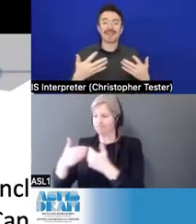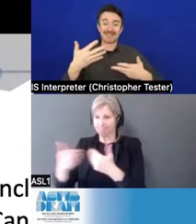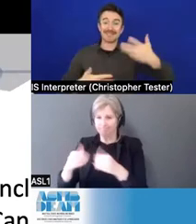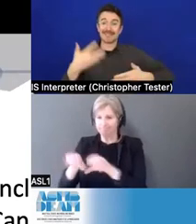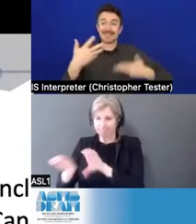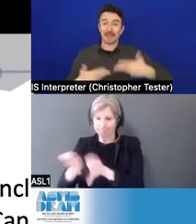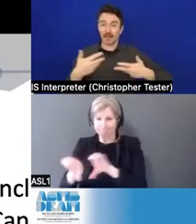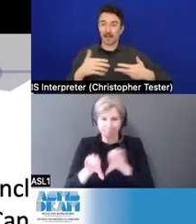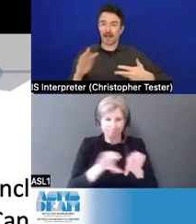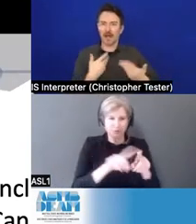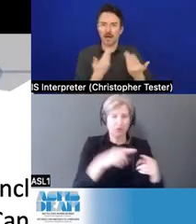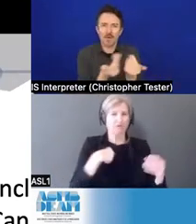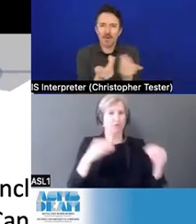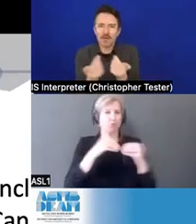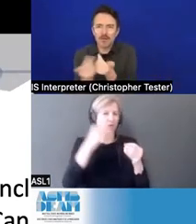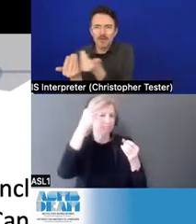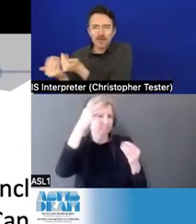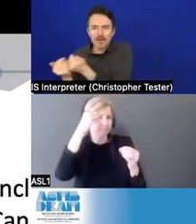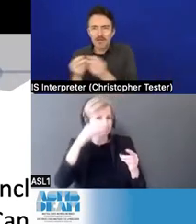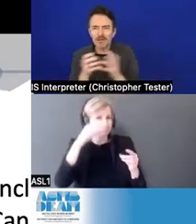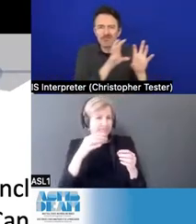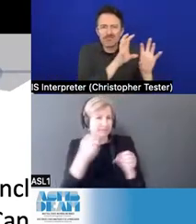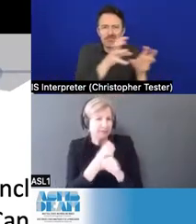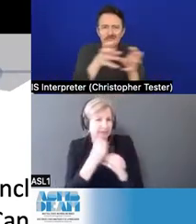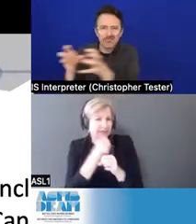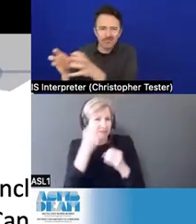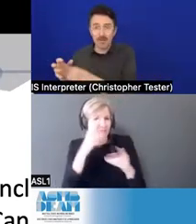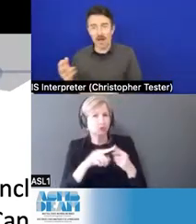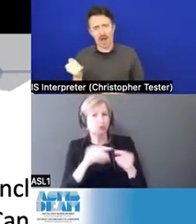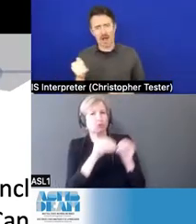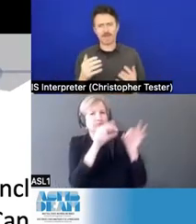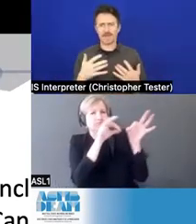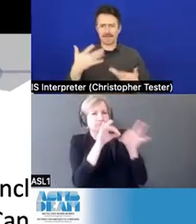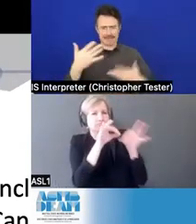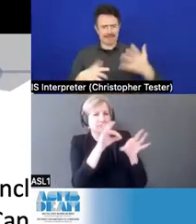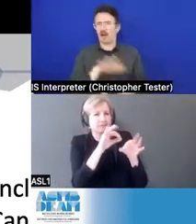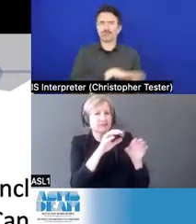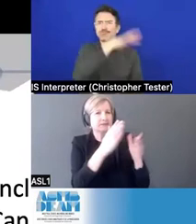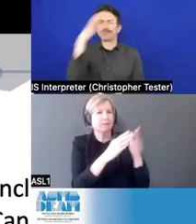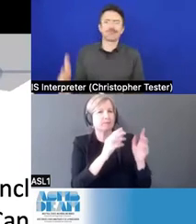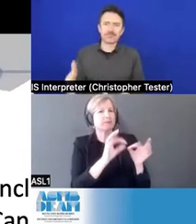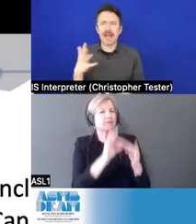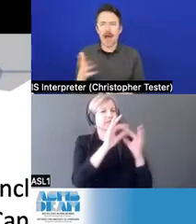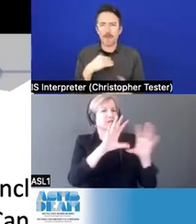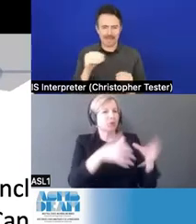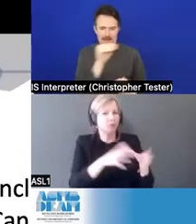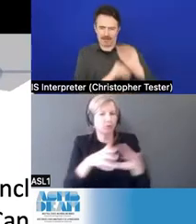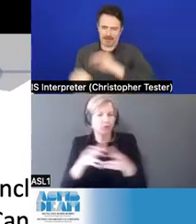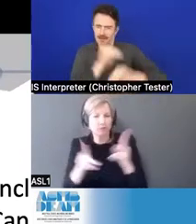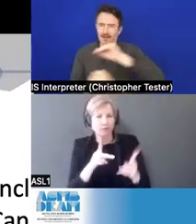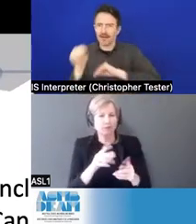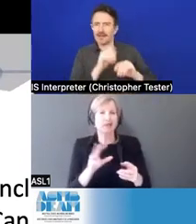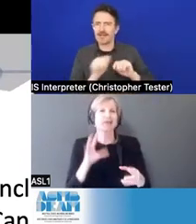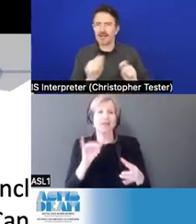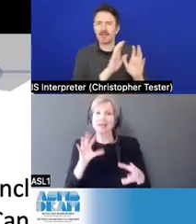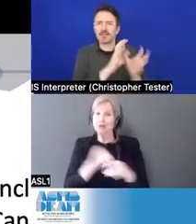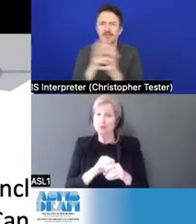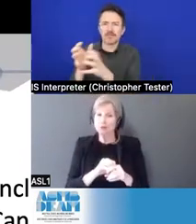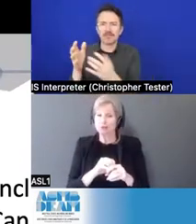statistical information to highlight the experiences of specific population groups, including people living with